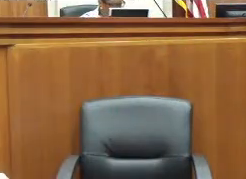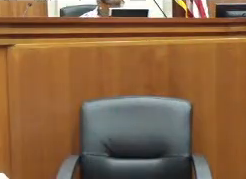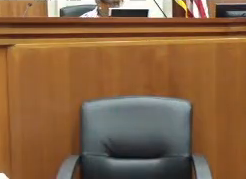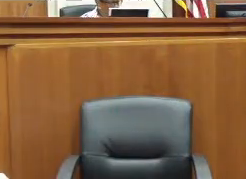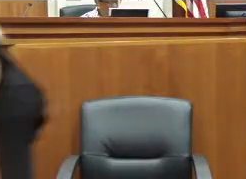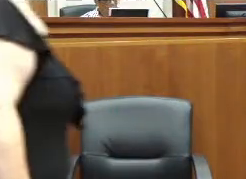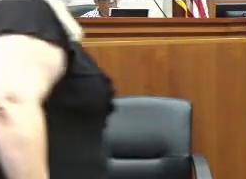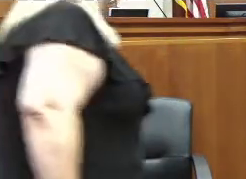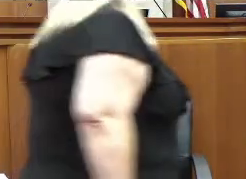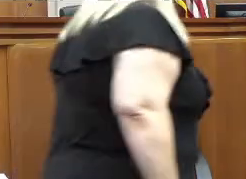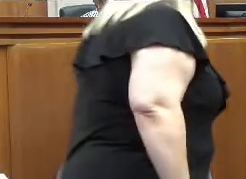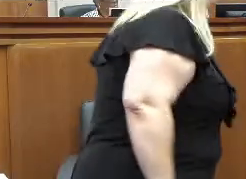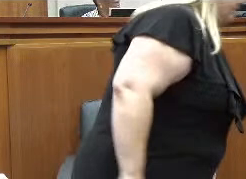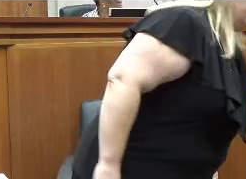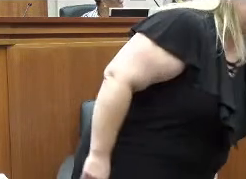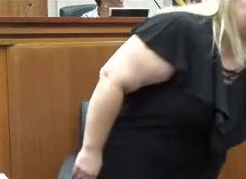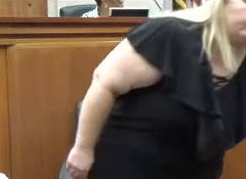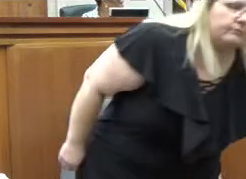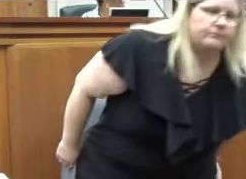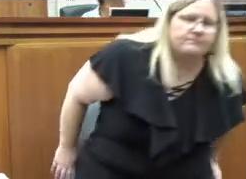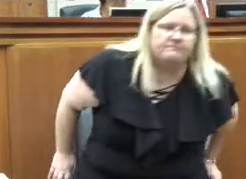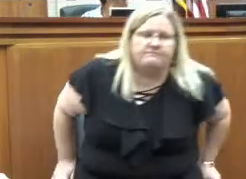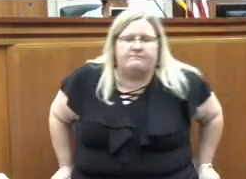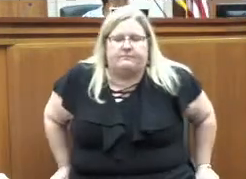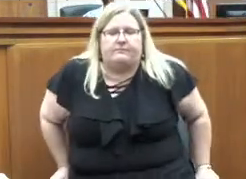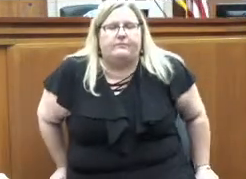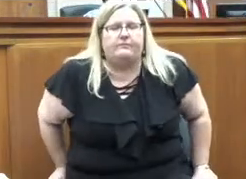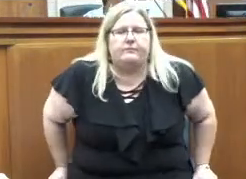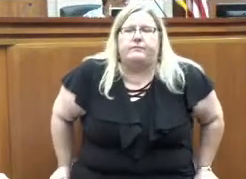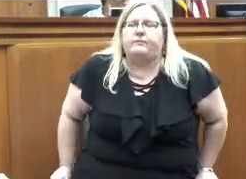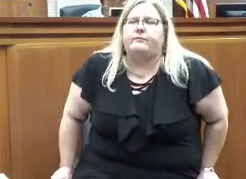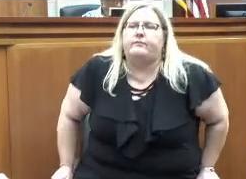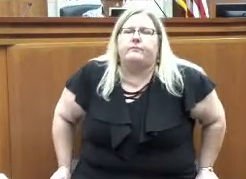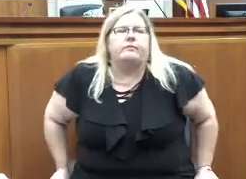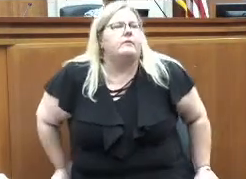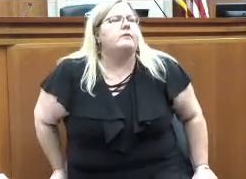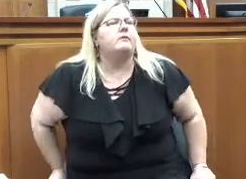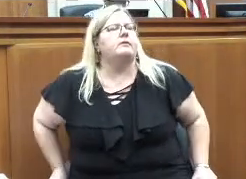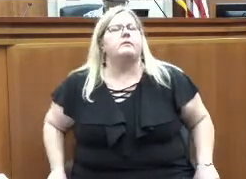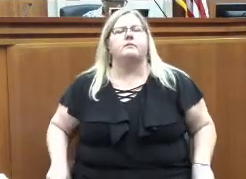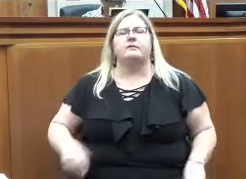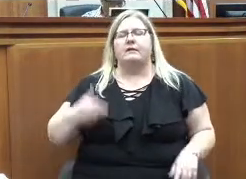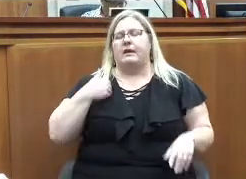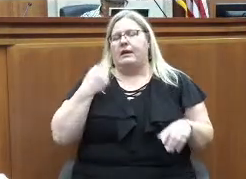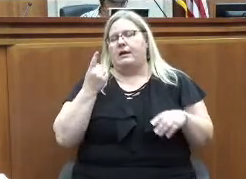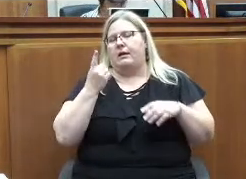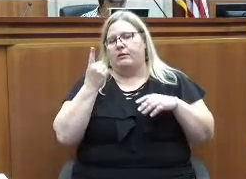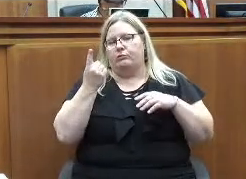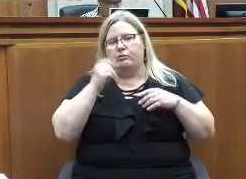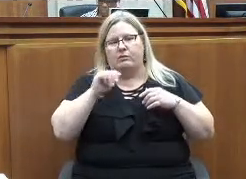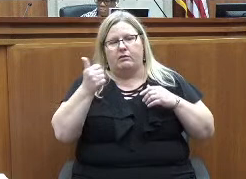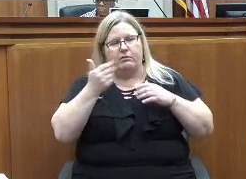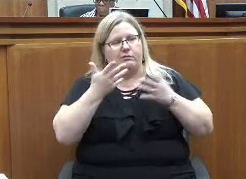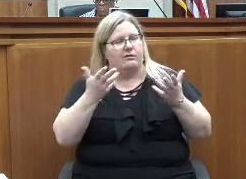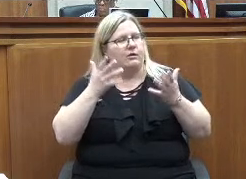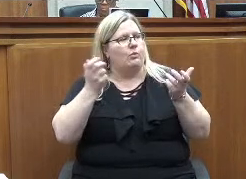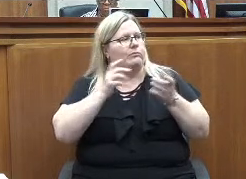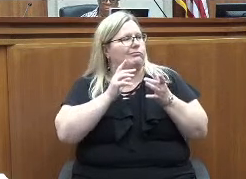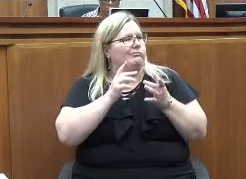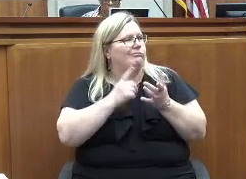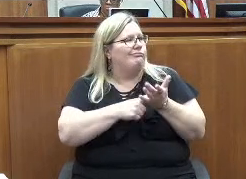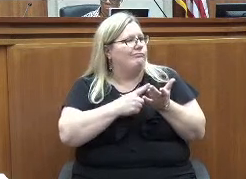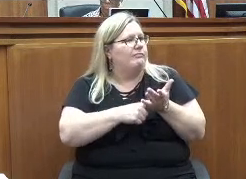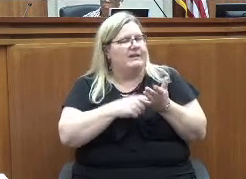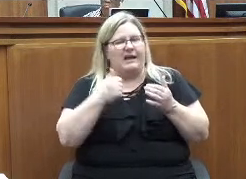Before we conclude, members, I have one other conversation point. I want to take a moment of privilege here. I've had discussions with several of you